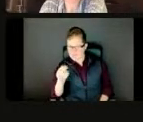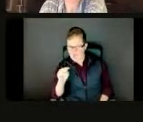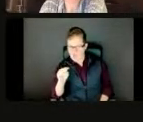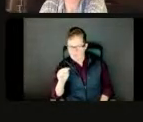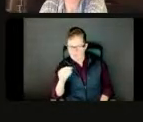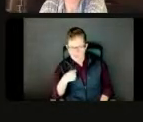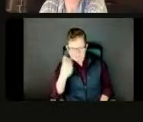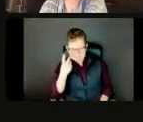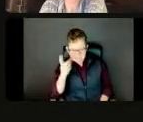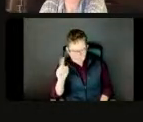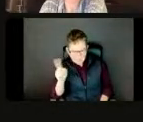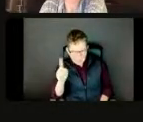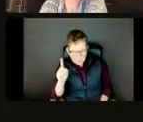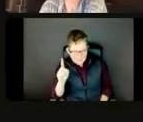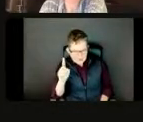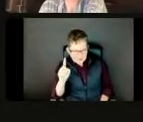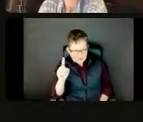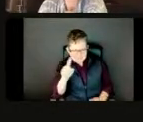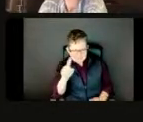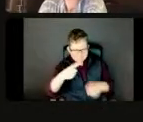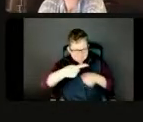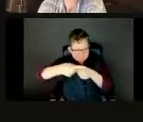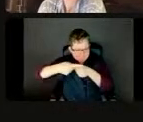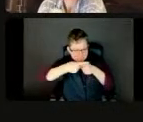I see at the bottom,